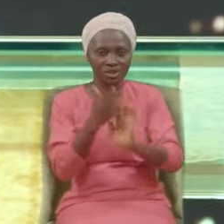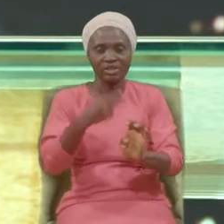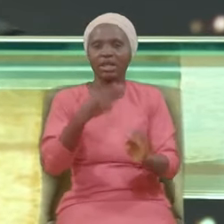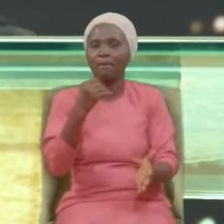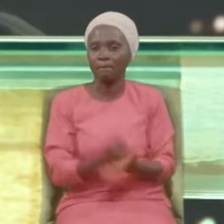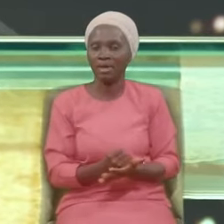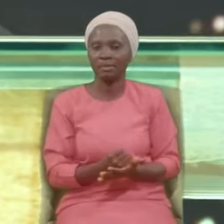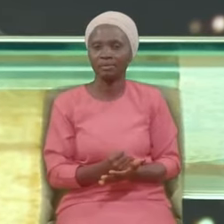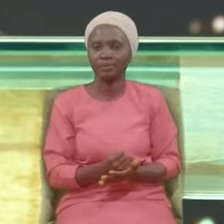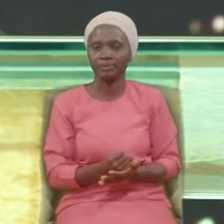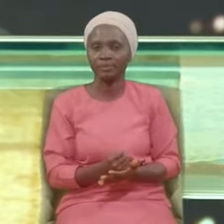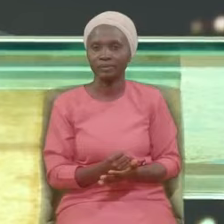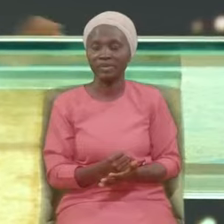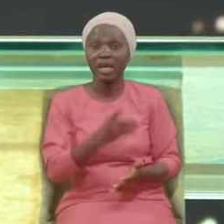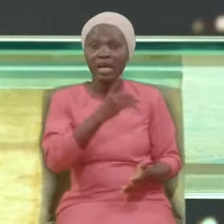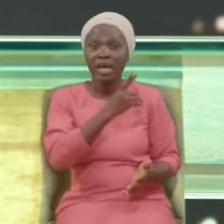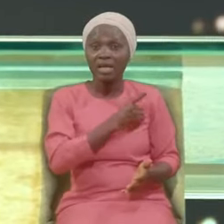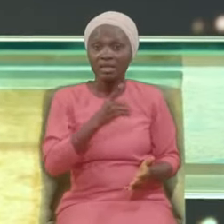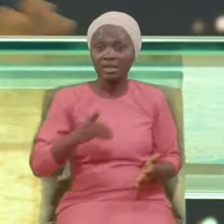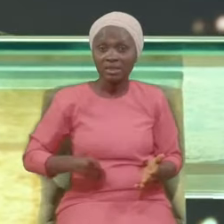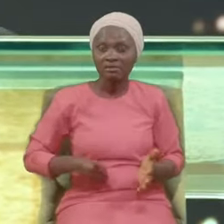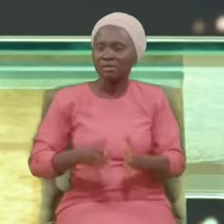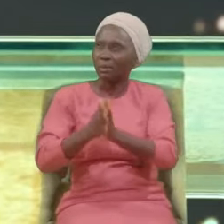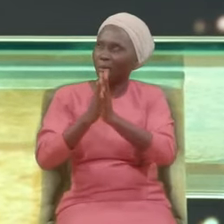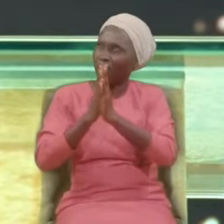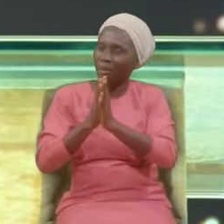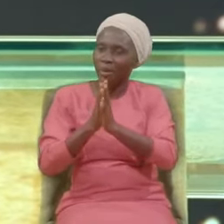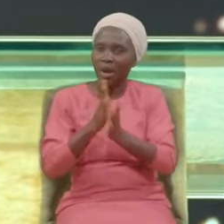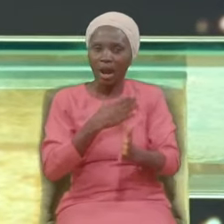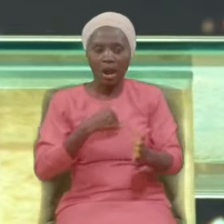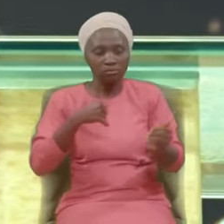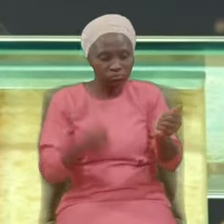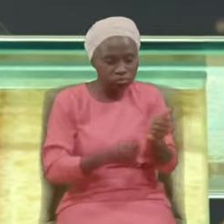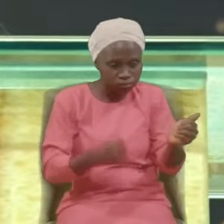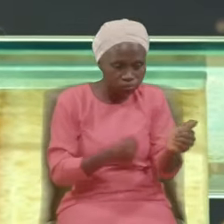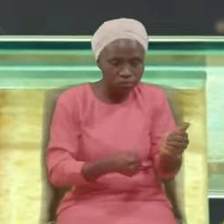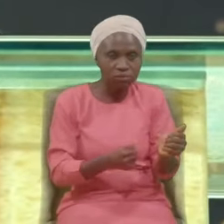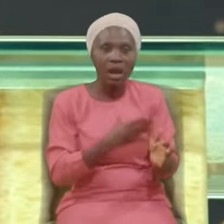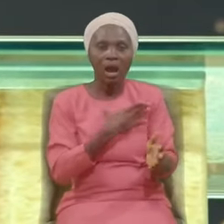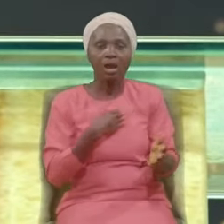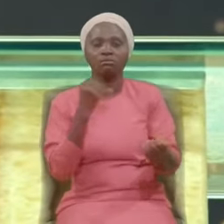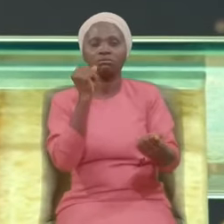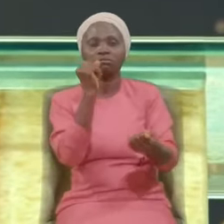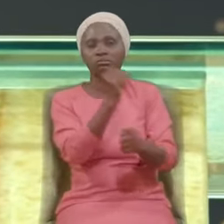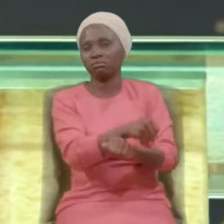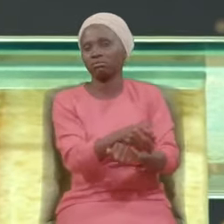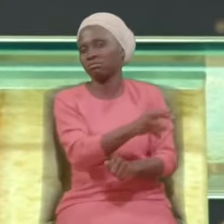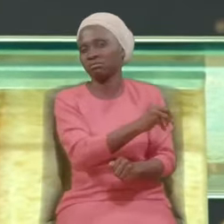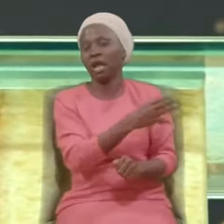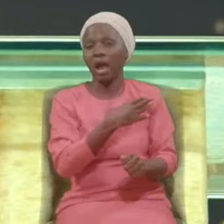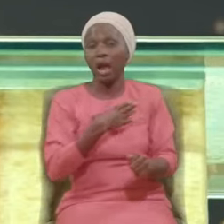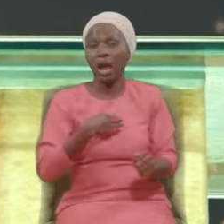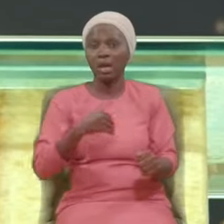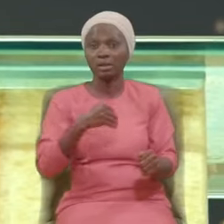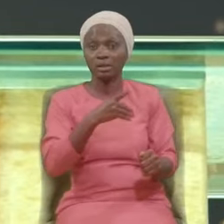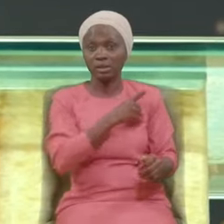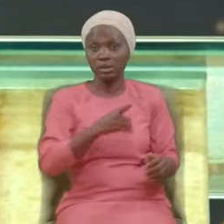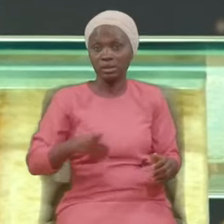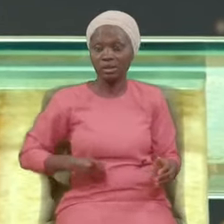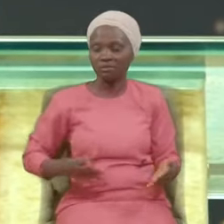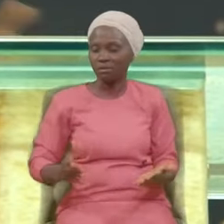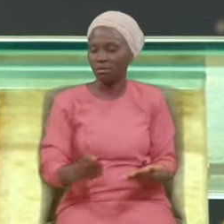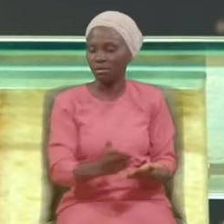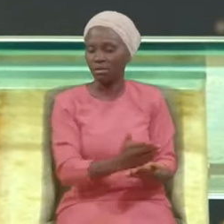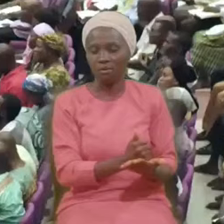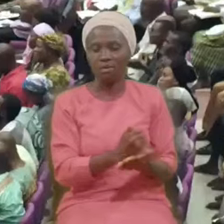David prayed. David pursued. David prevailed. And David recovered